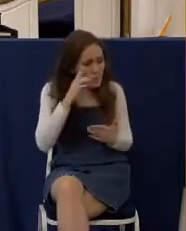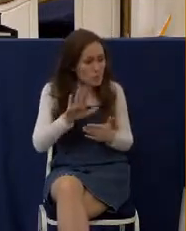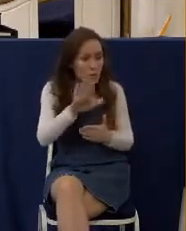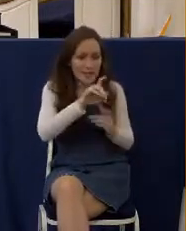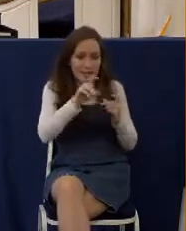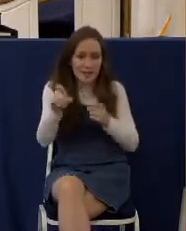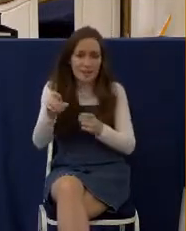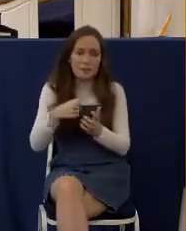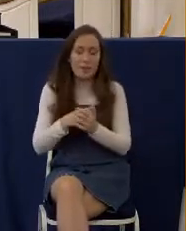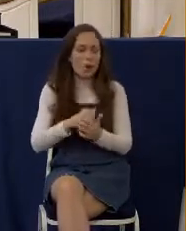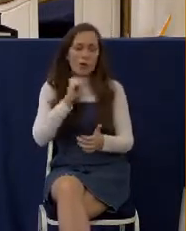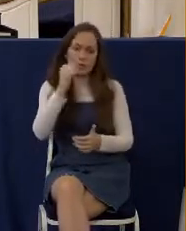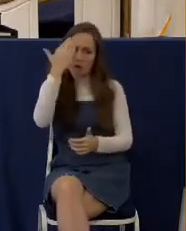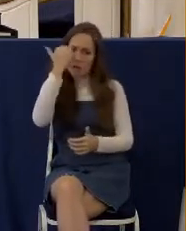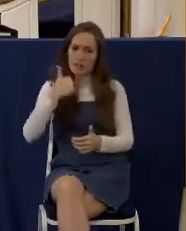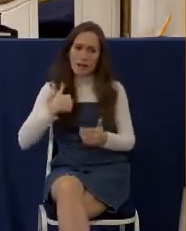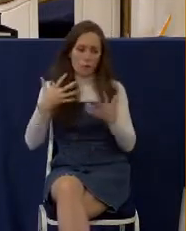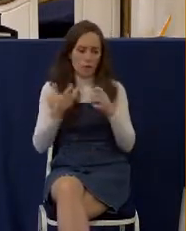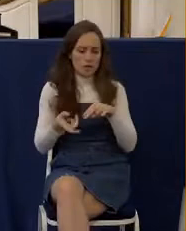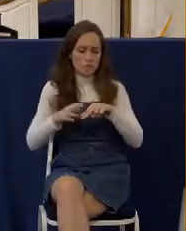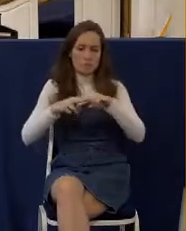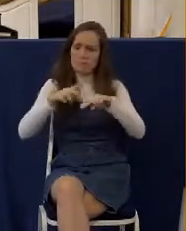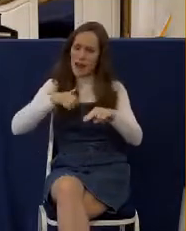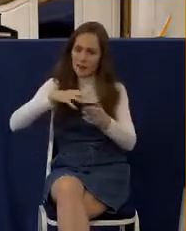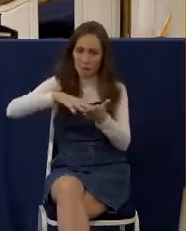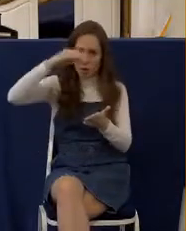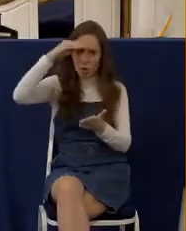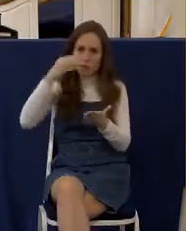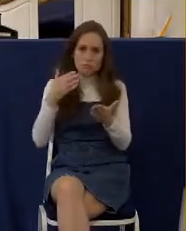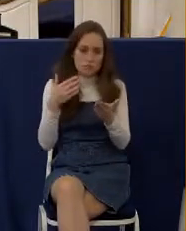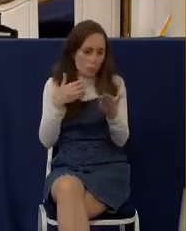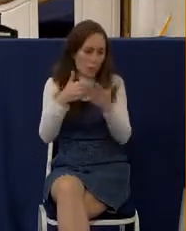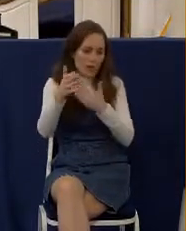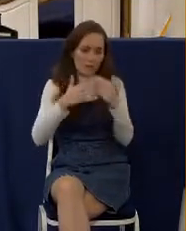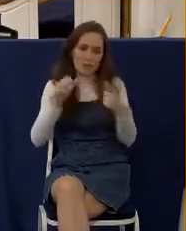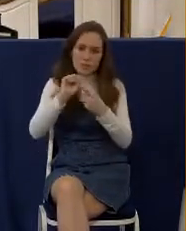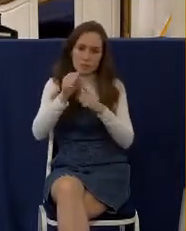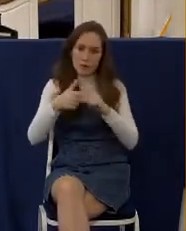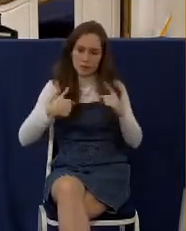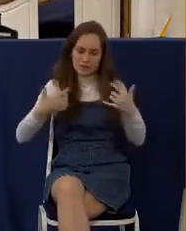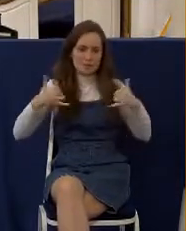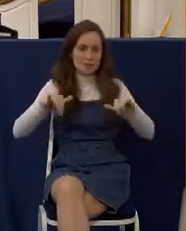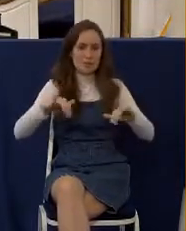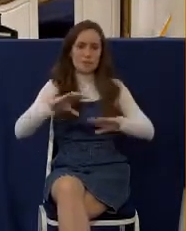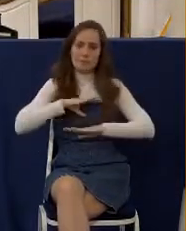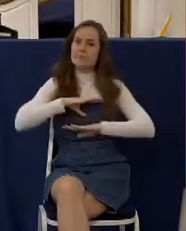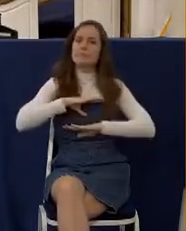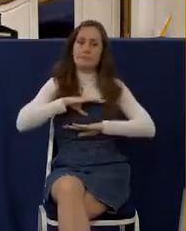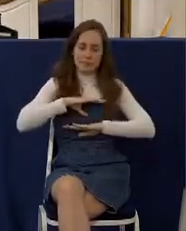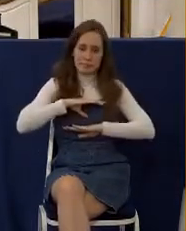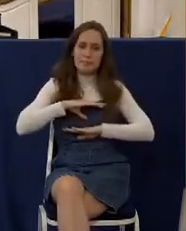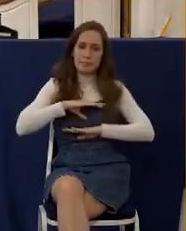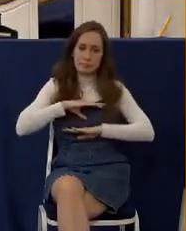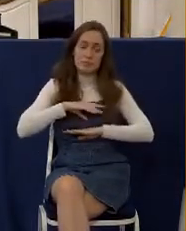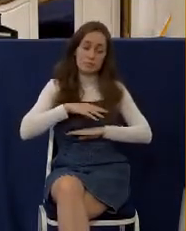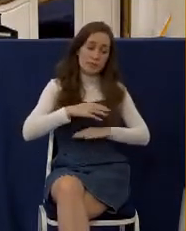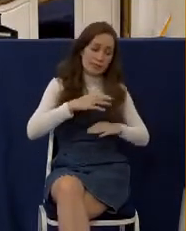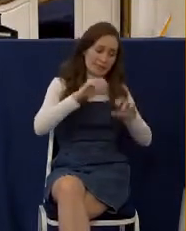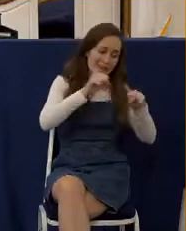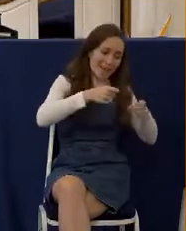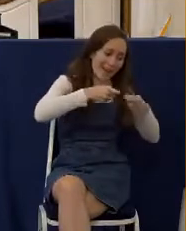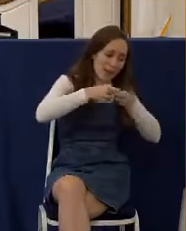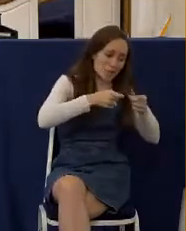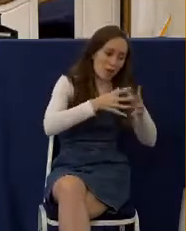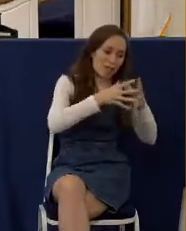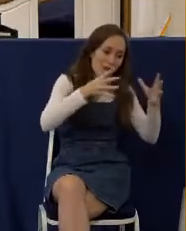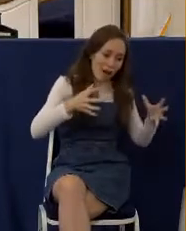the increase, because I've learned to be content in whatever state I'm in. I know how to do out without a lot. I know how to do with a lot. I know how to